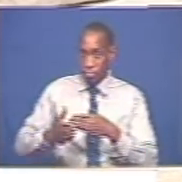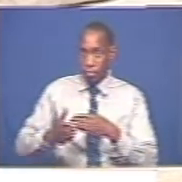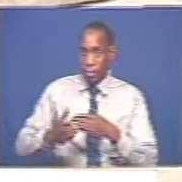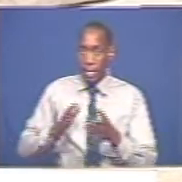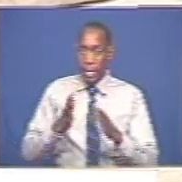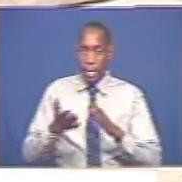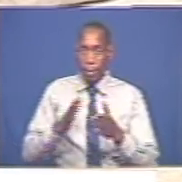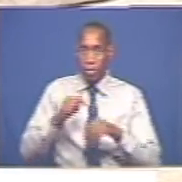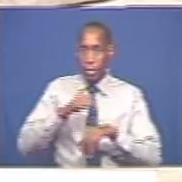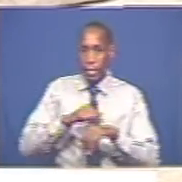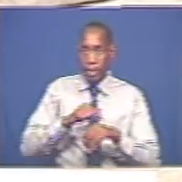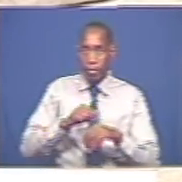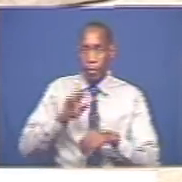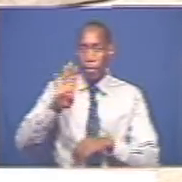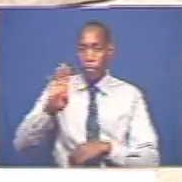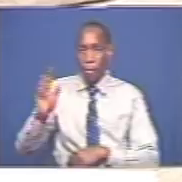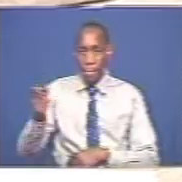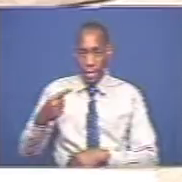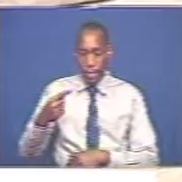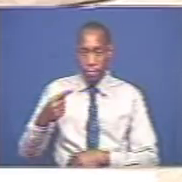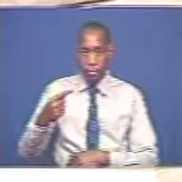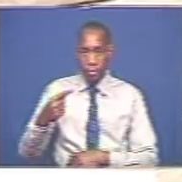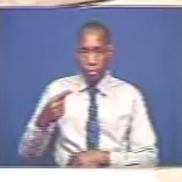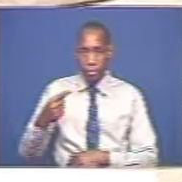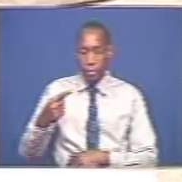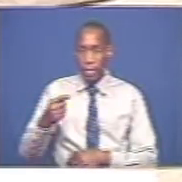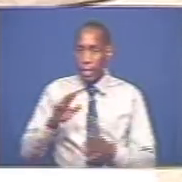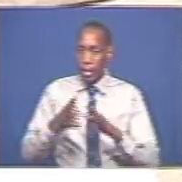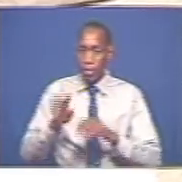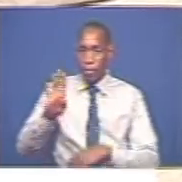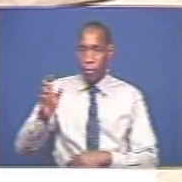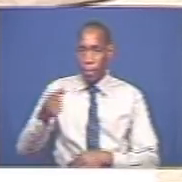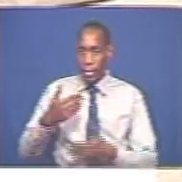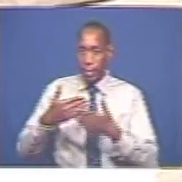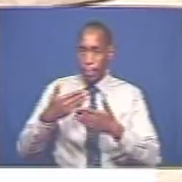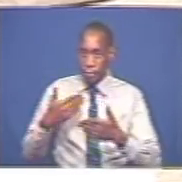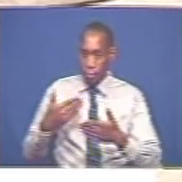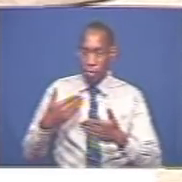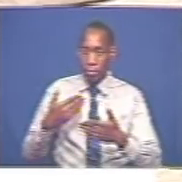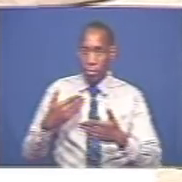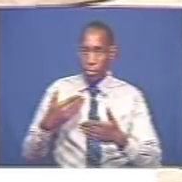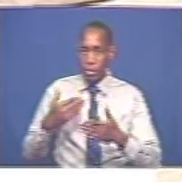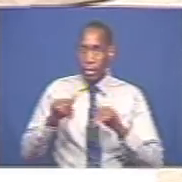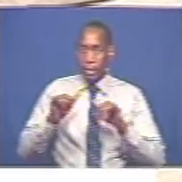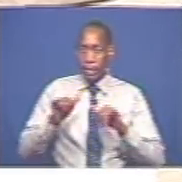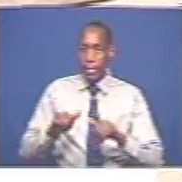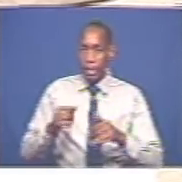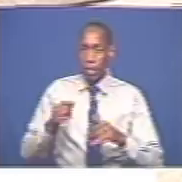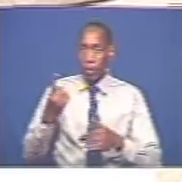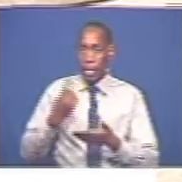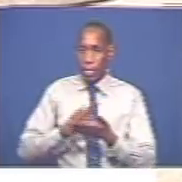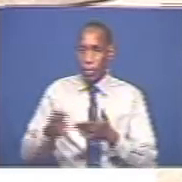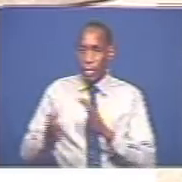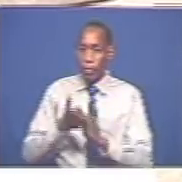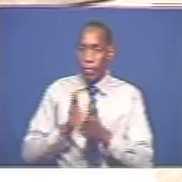About a period of, I think, about 4 months. Okay. Took about 4 months before I would now go for a week without drinking alcohol.